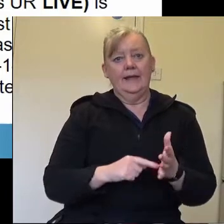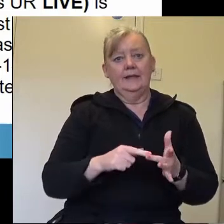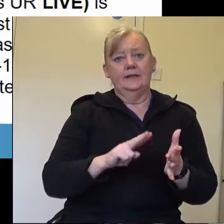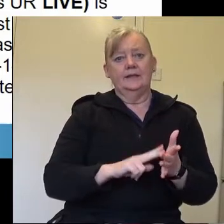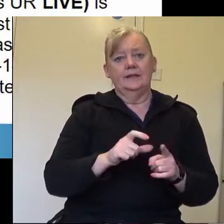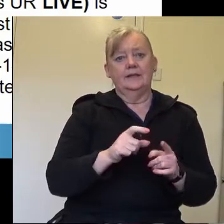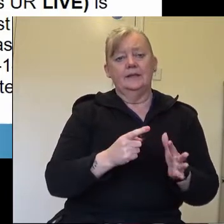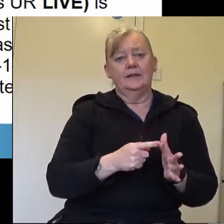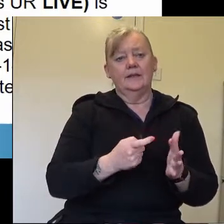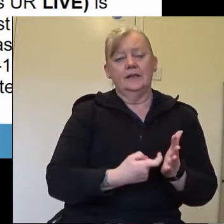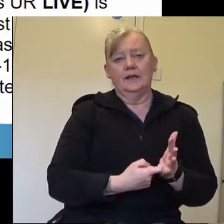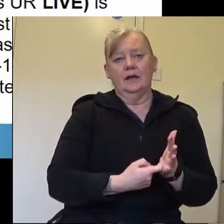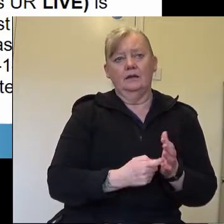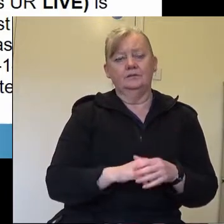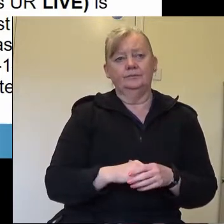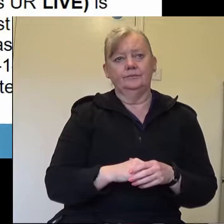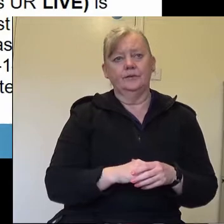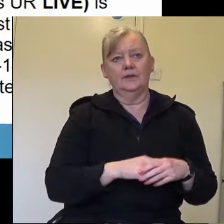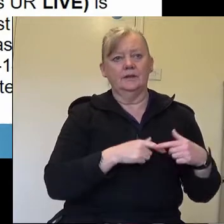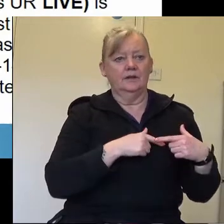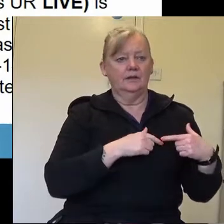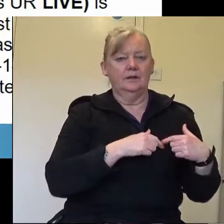time. Tinder. Tinder